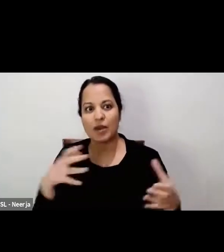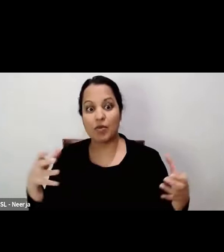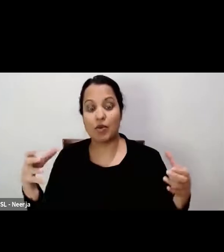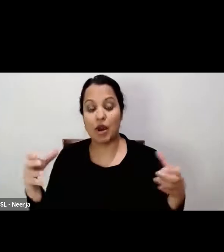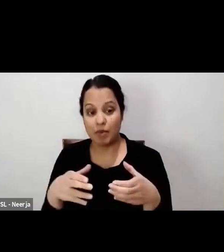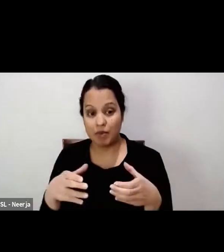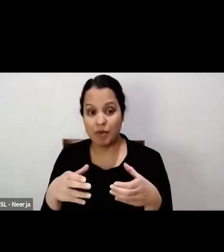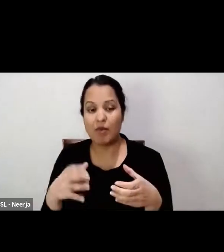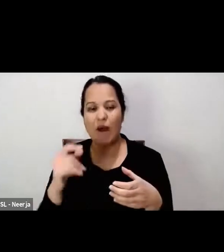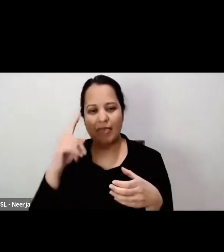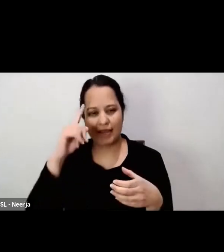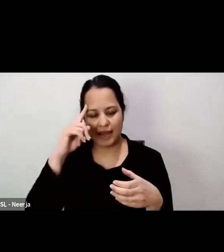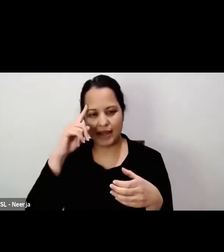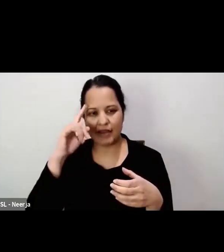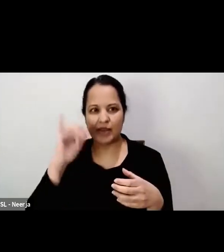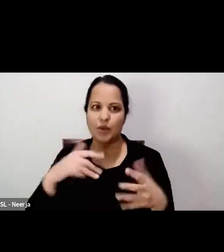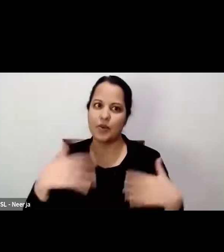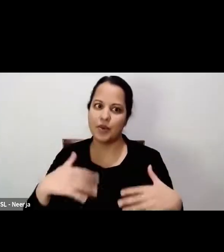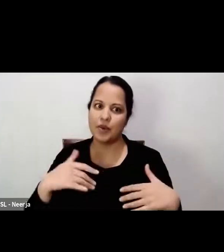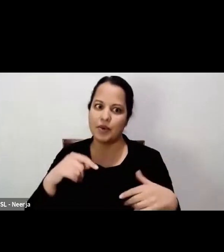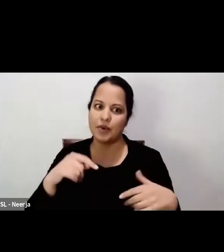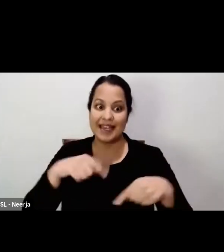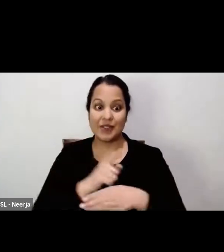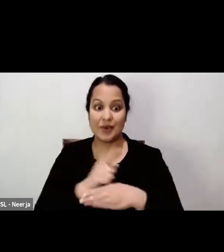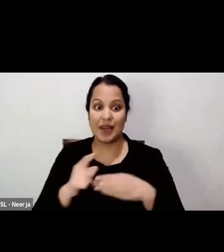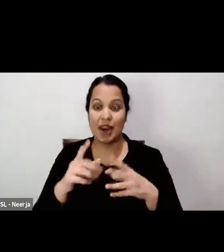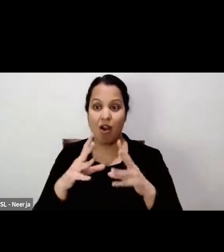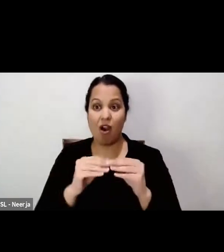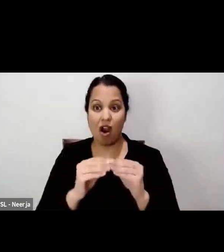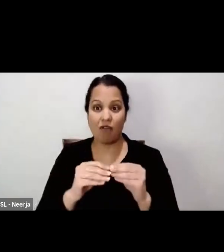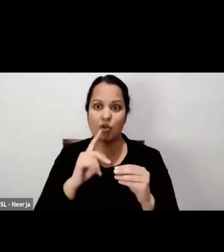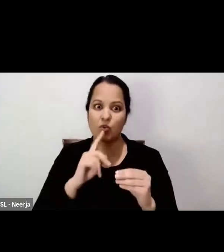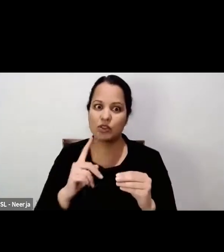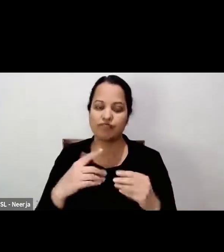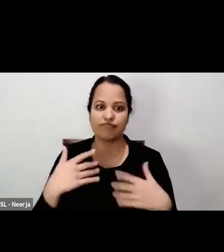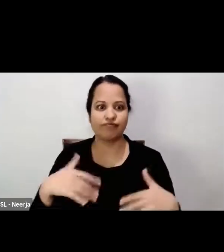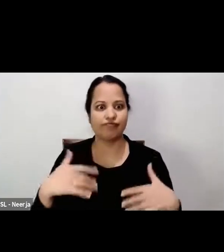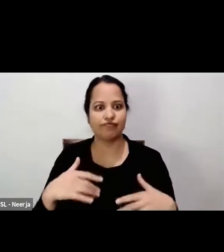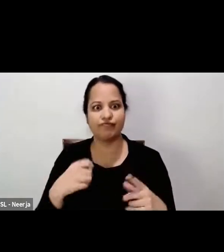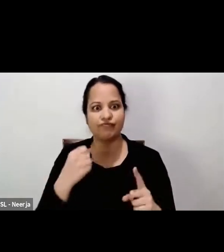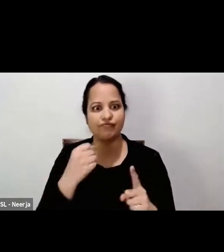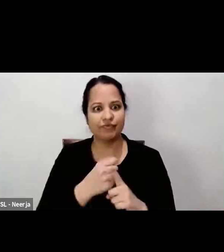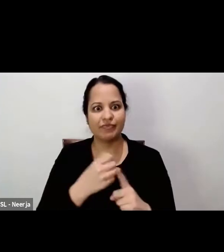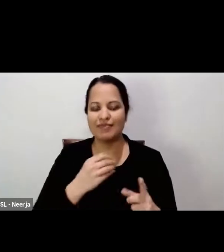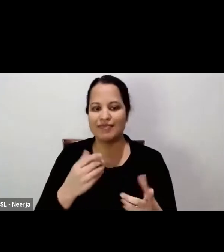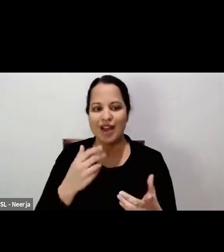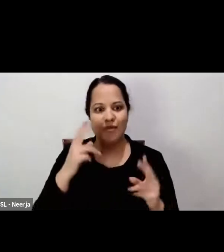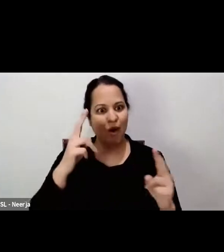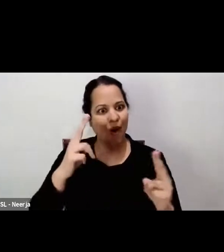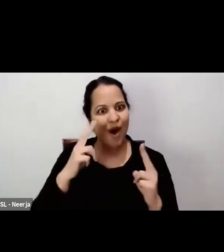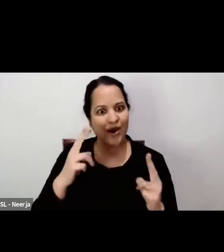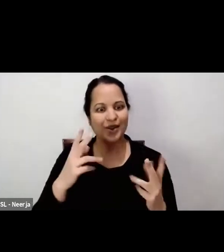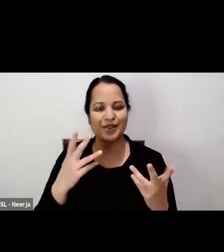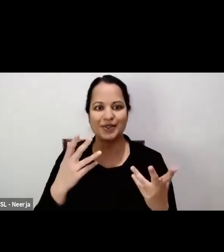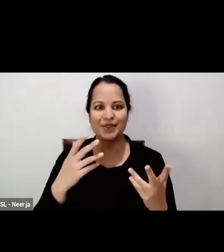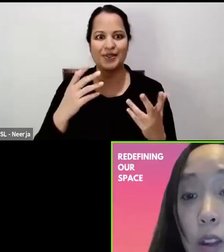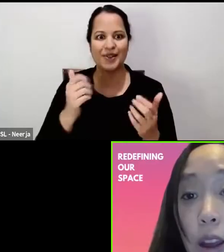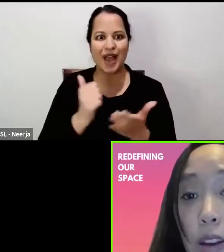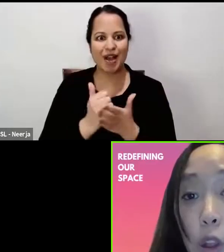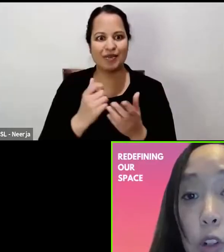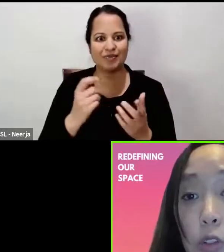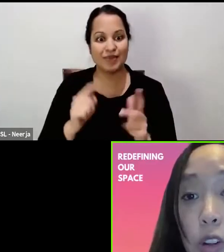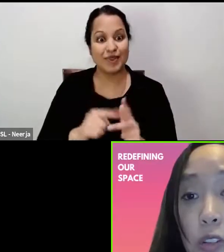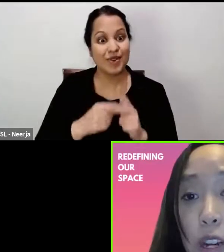that's what I think is so powerful about this week's conference. And I'm so honored to help kick this off. So thank you again, Sue-Ann